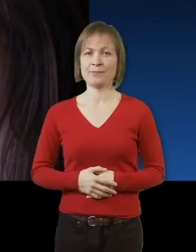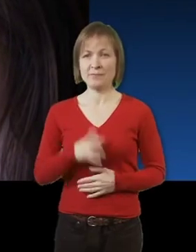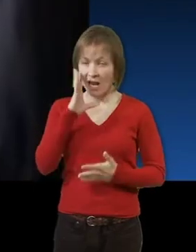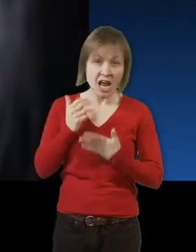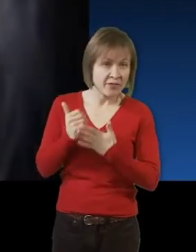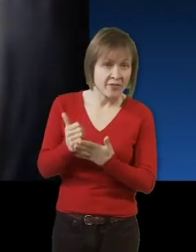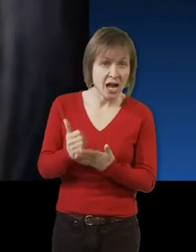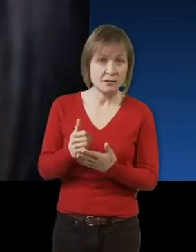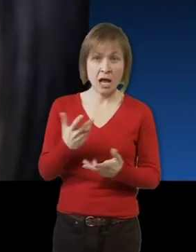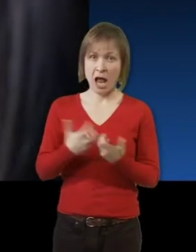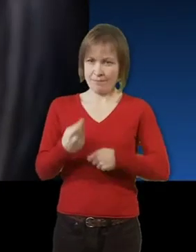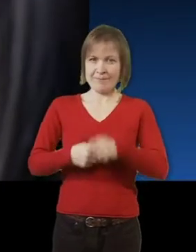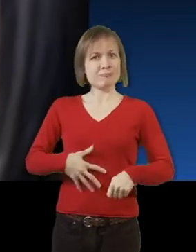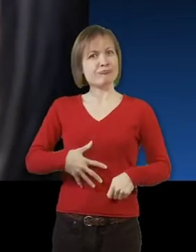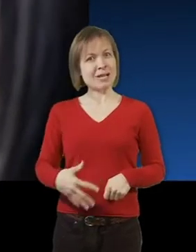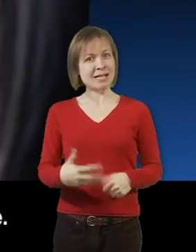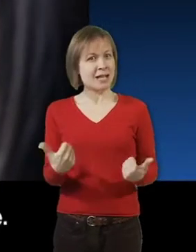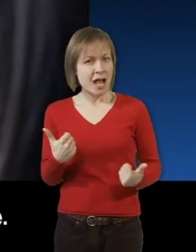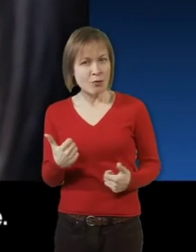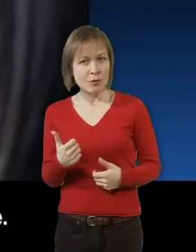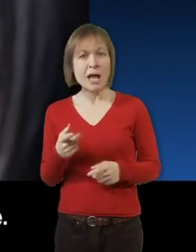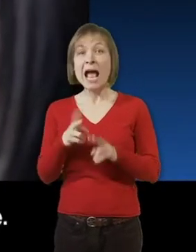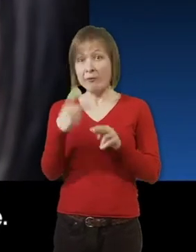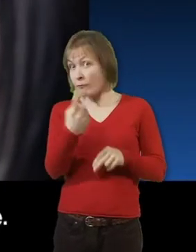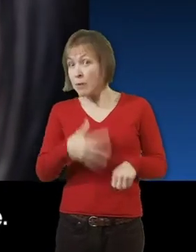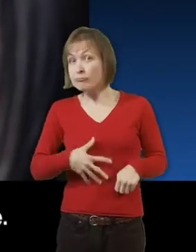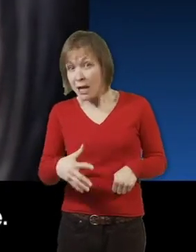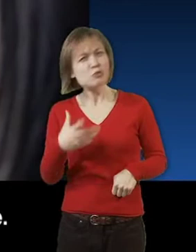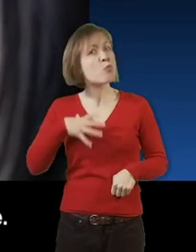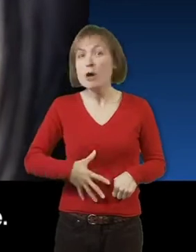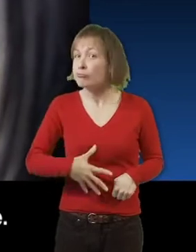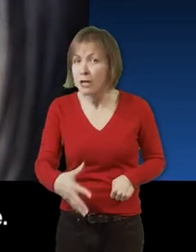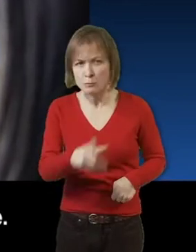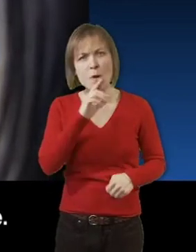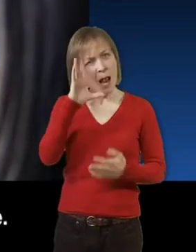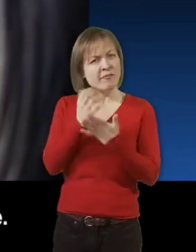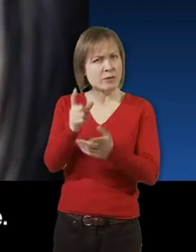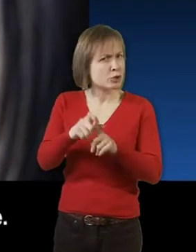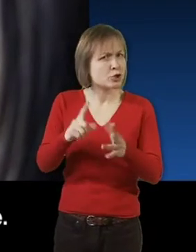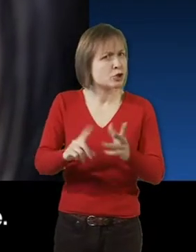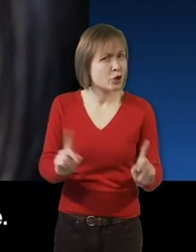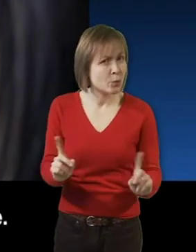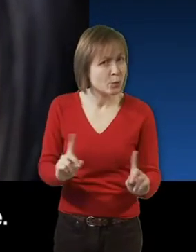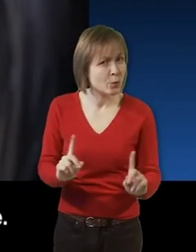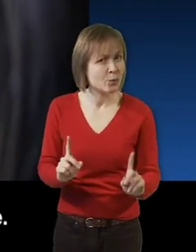They can give you advice about becoming pregnant and what to do if you are pregnant but don't want to